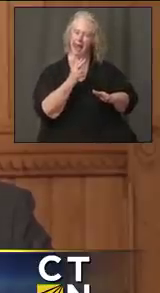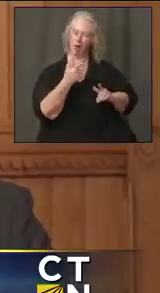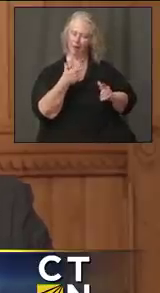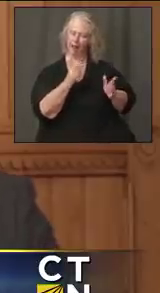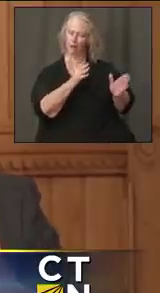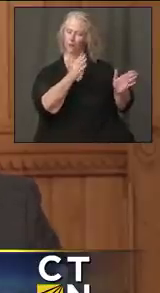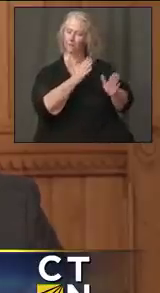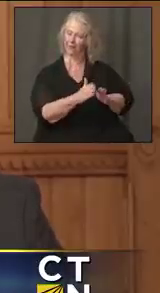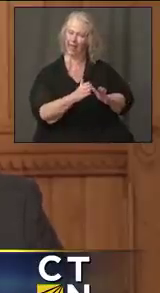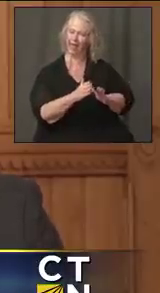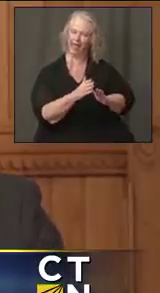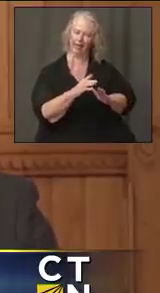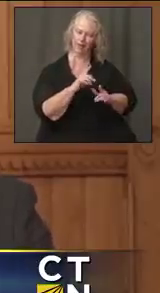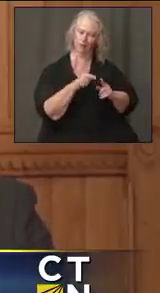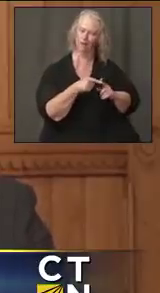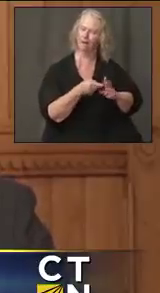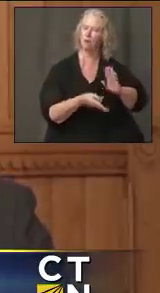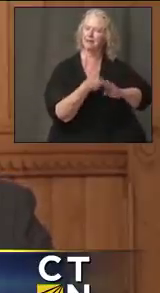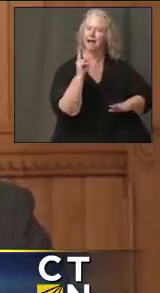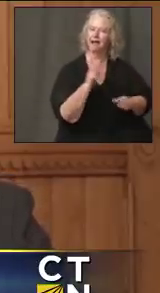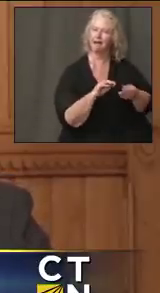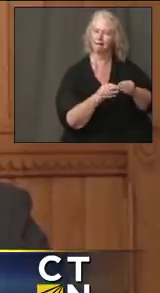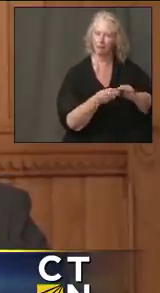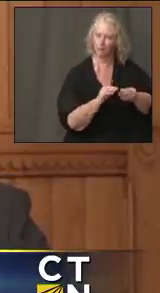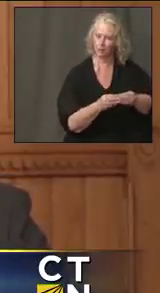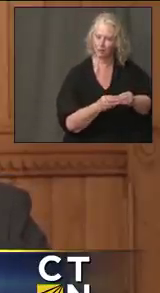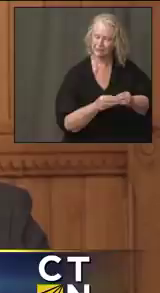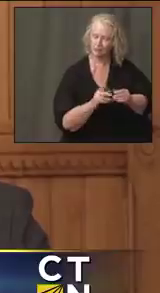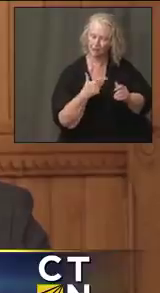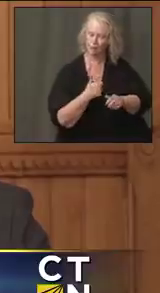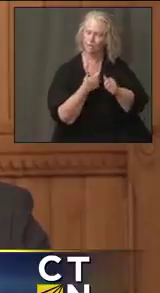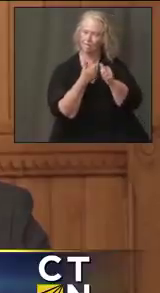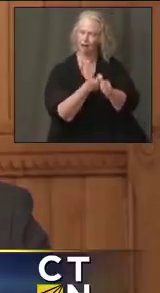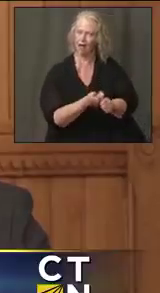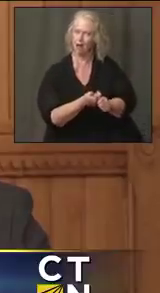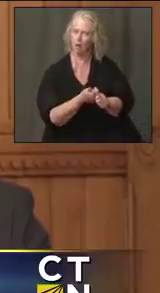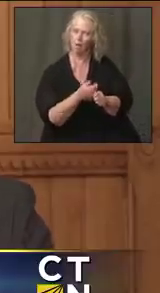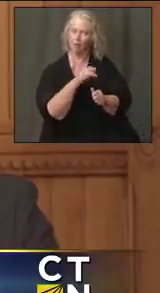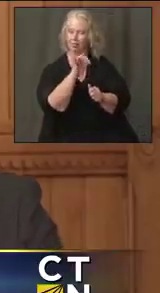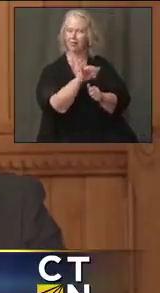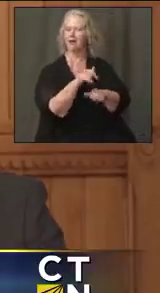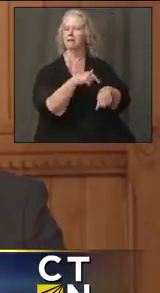point, again, with input from public health experts, would be